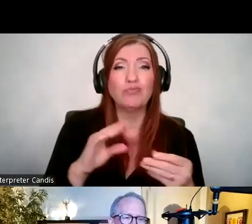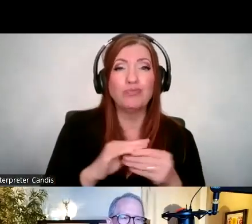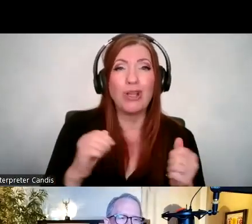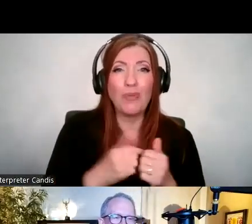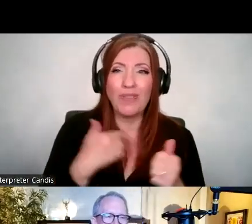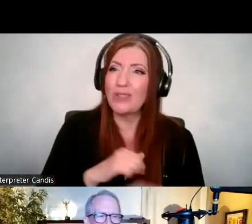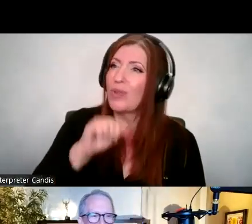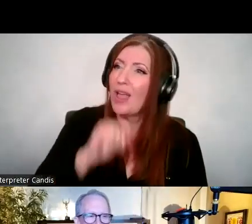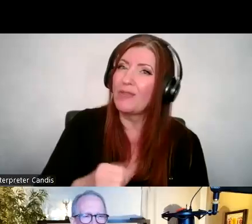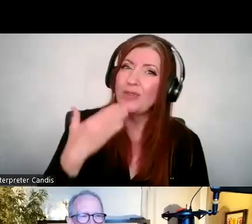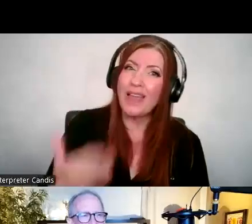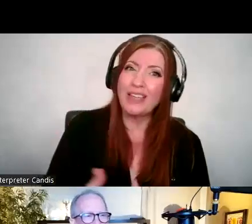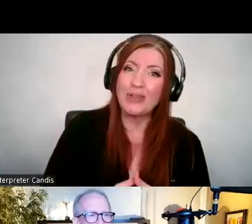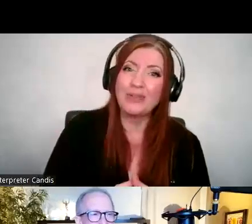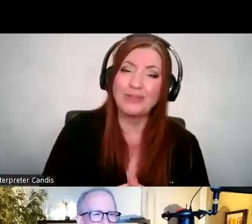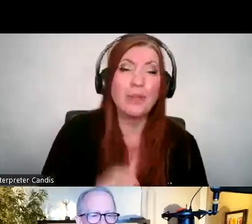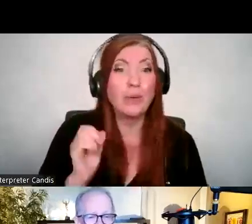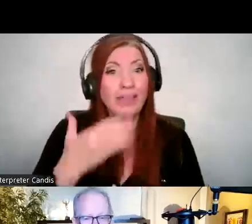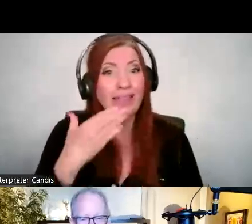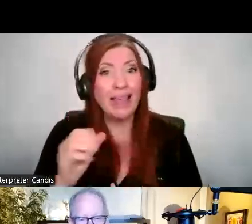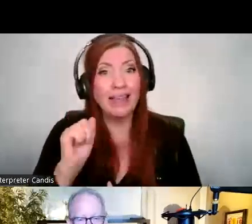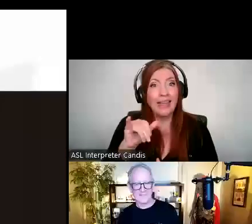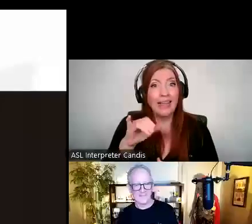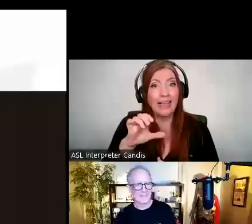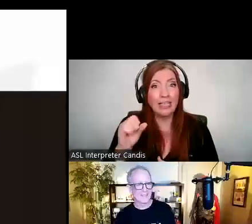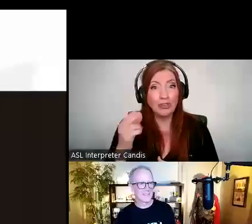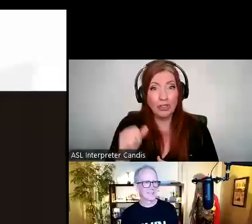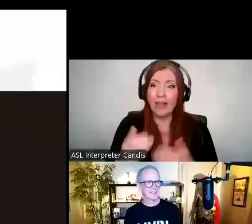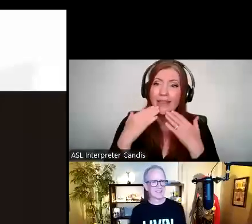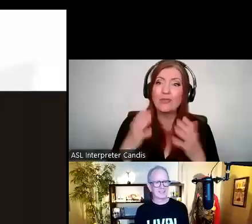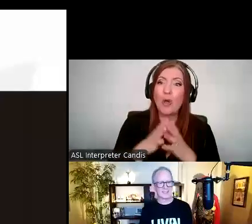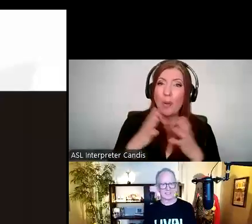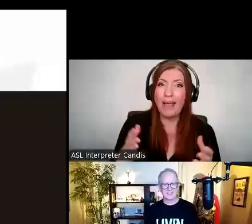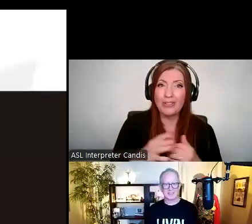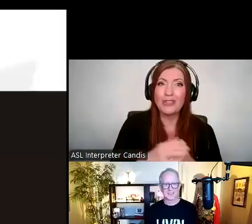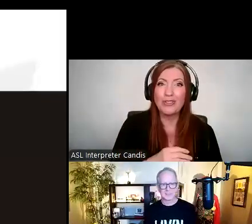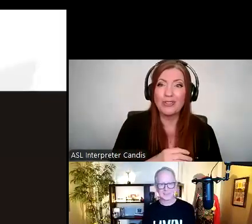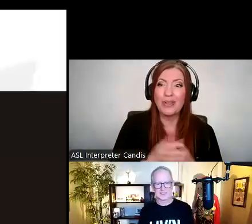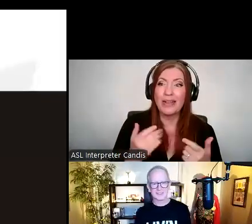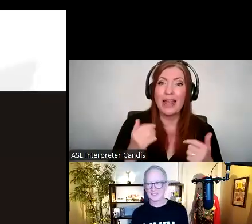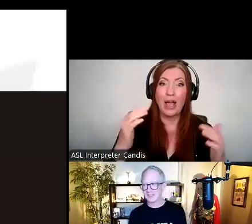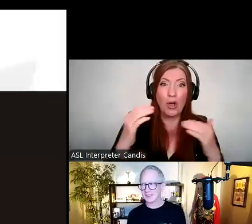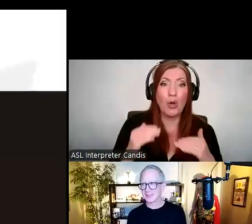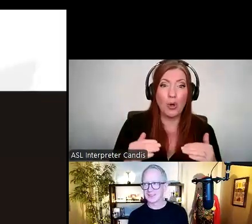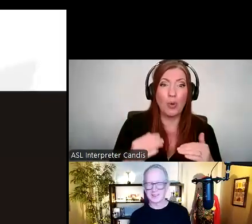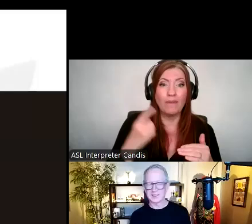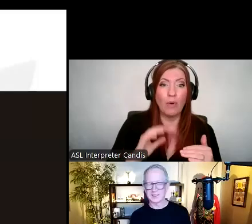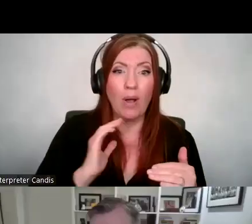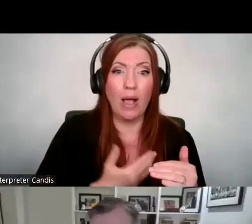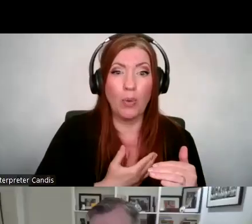you. Thank you, Aisha. Thank you so much. Next up for